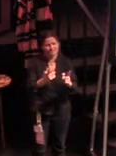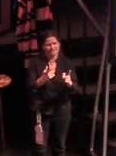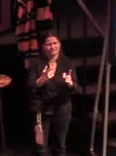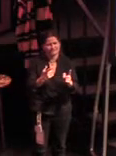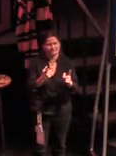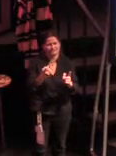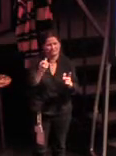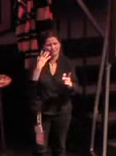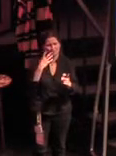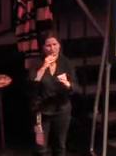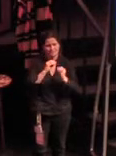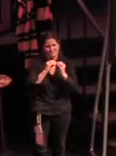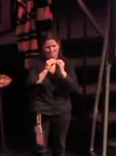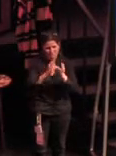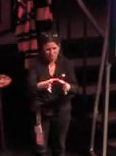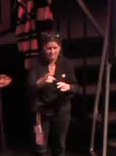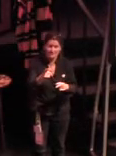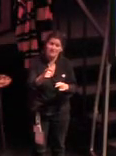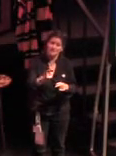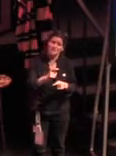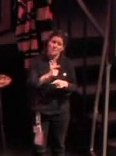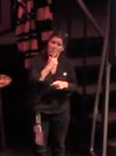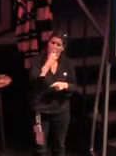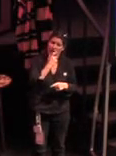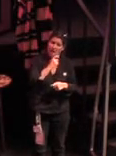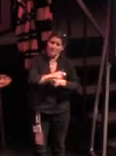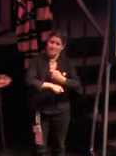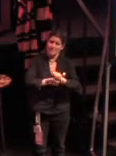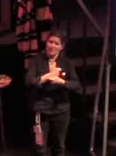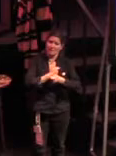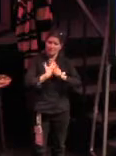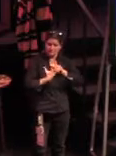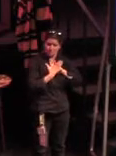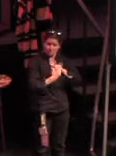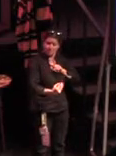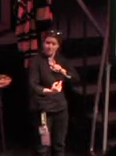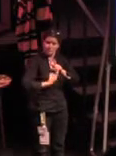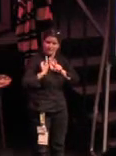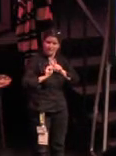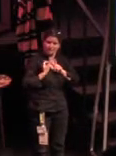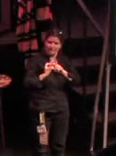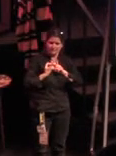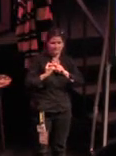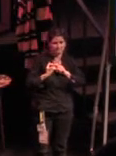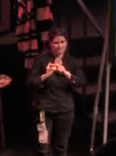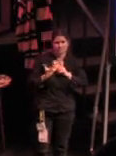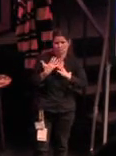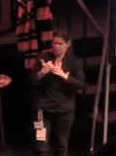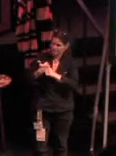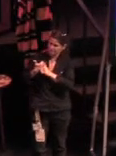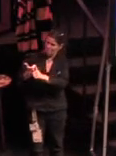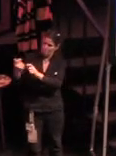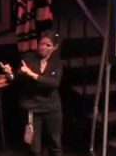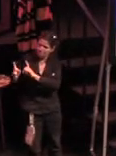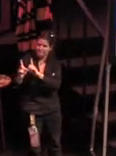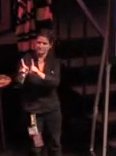Part of that power that I said that you have, you can be a champion for someone just by showing up for them. And that's what, in every organization I've